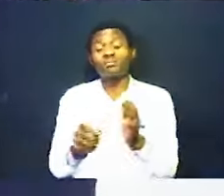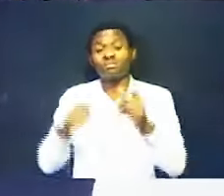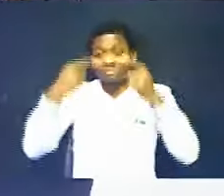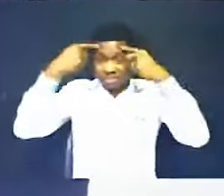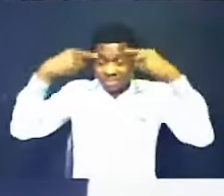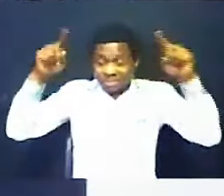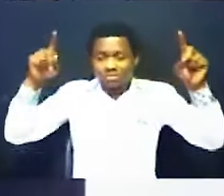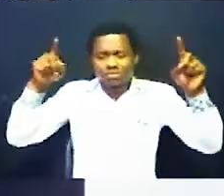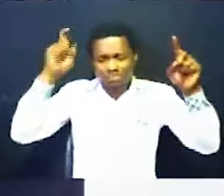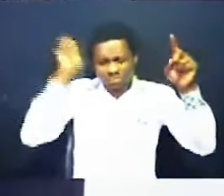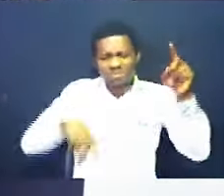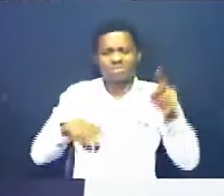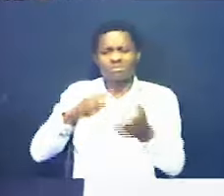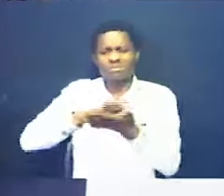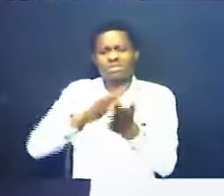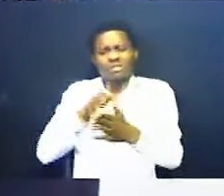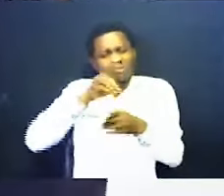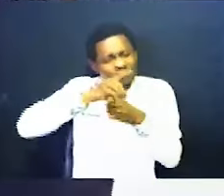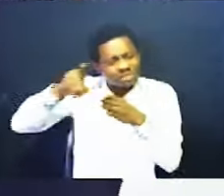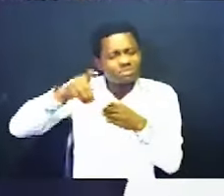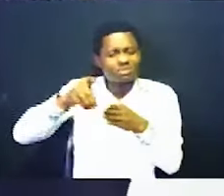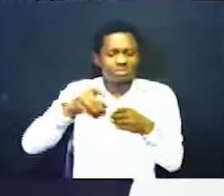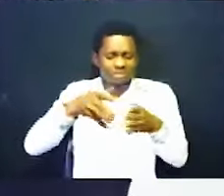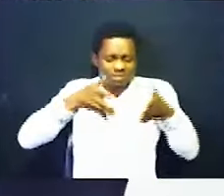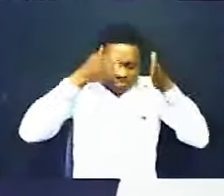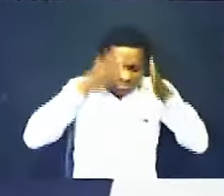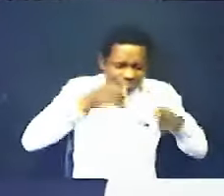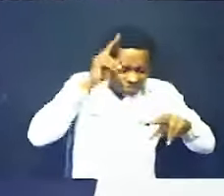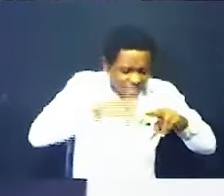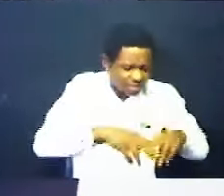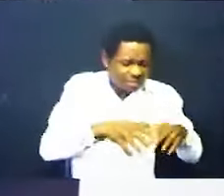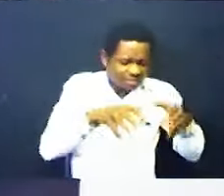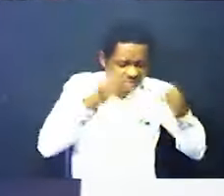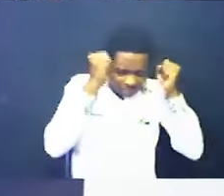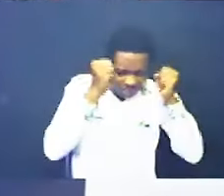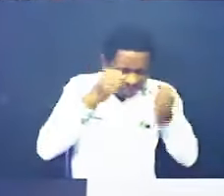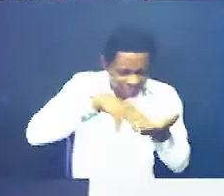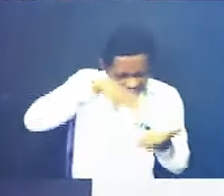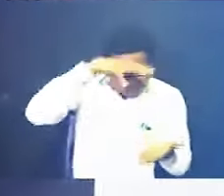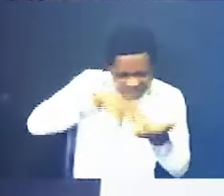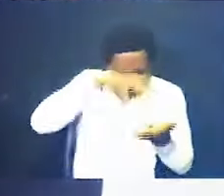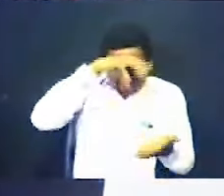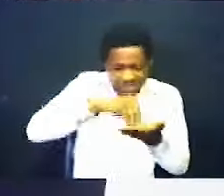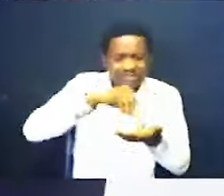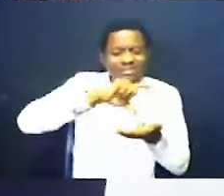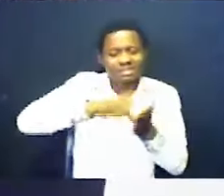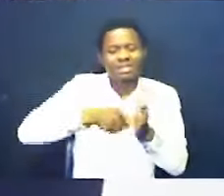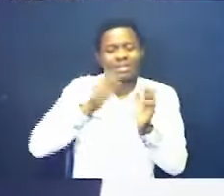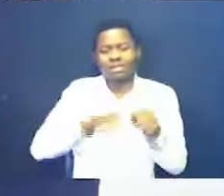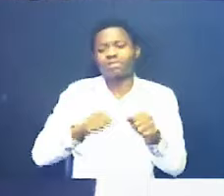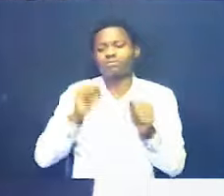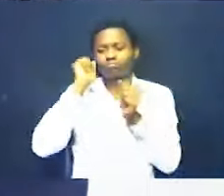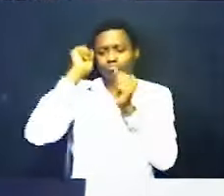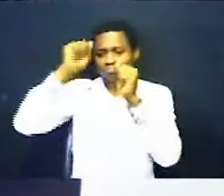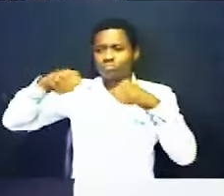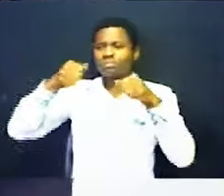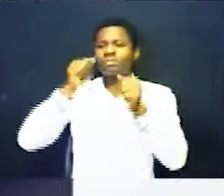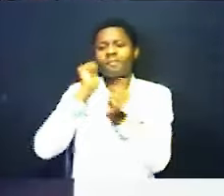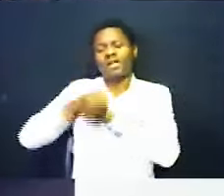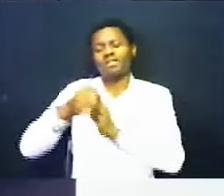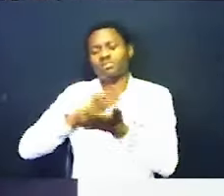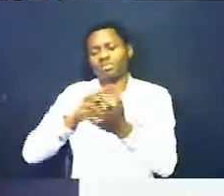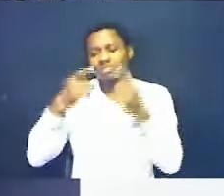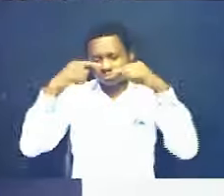enya yodruefo a wo pe se wo ye no. So we are saying that discipline is activity, exercise, or a regiment